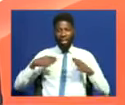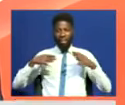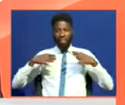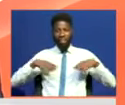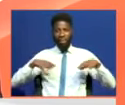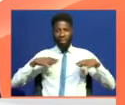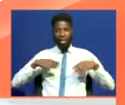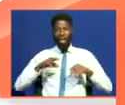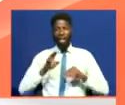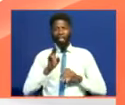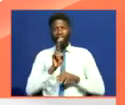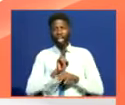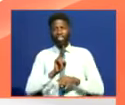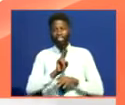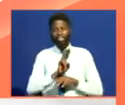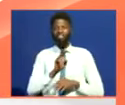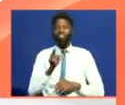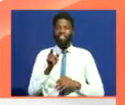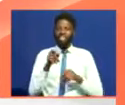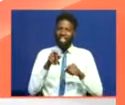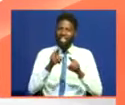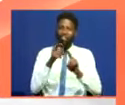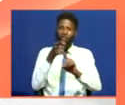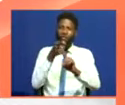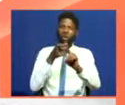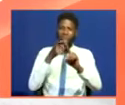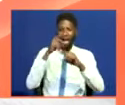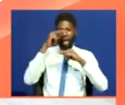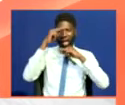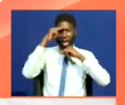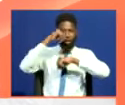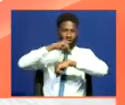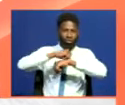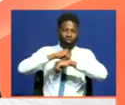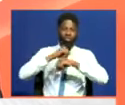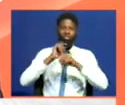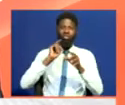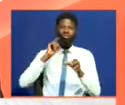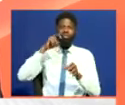society, they're just coming maybe fresh from high school, entering